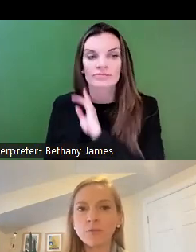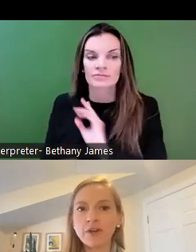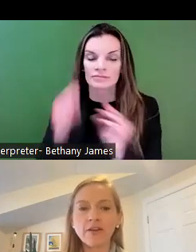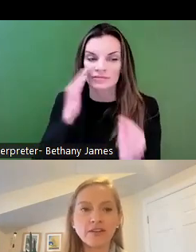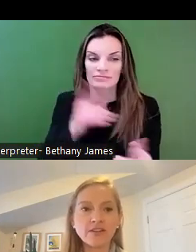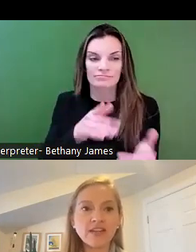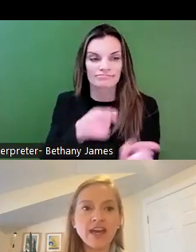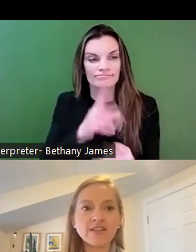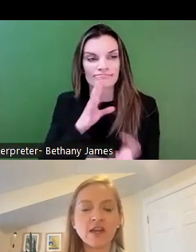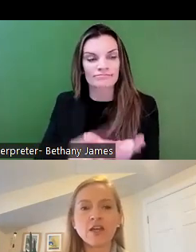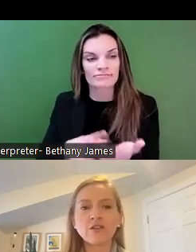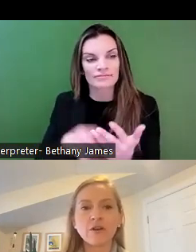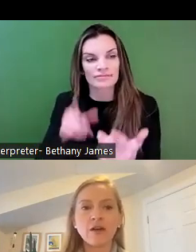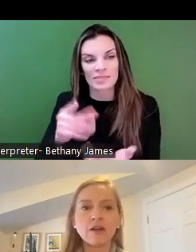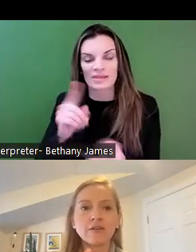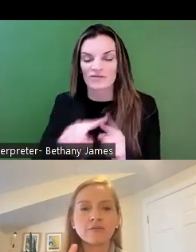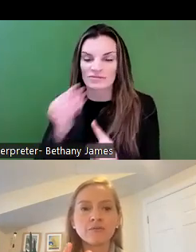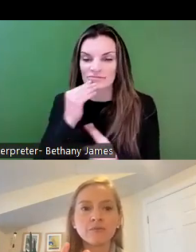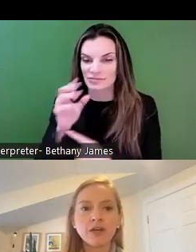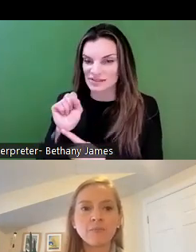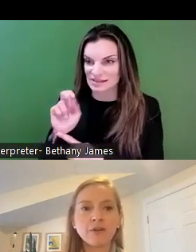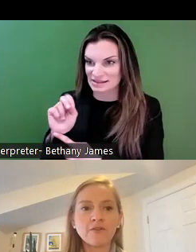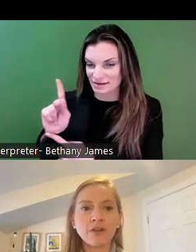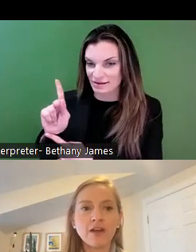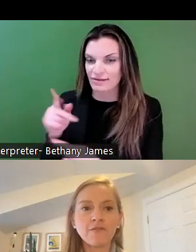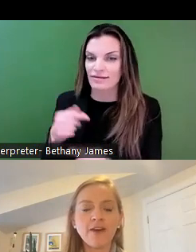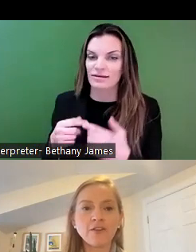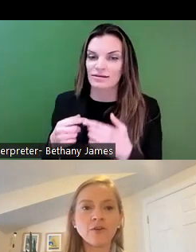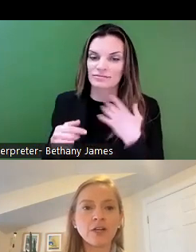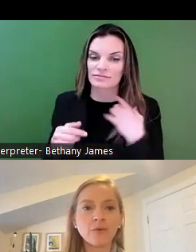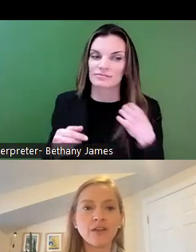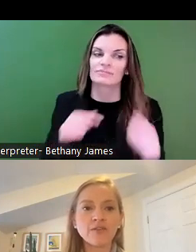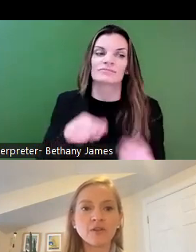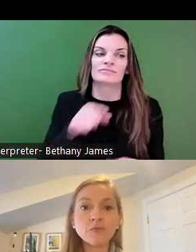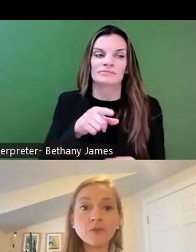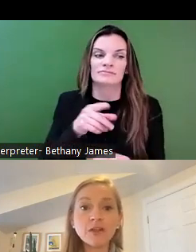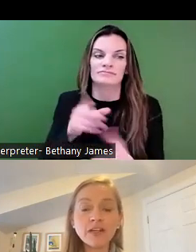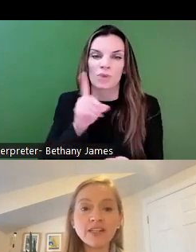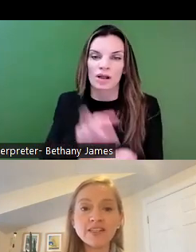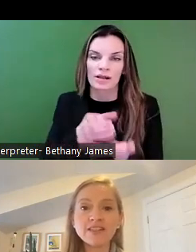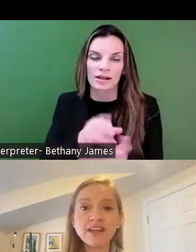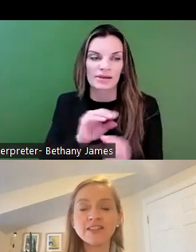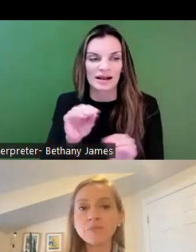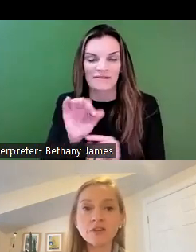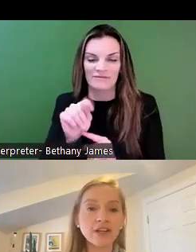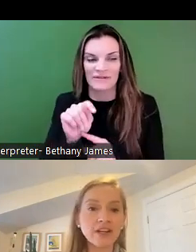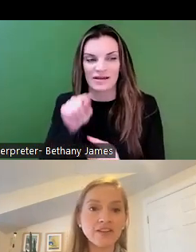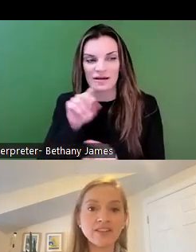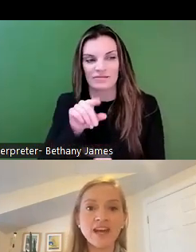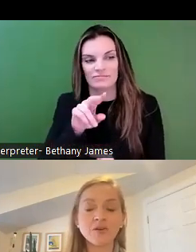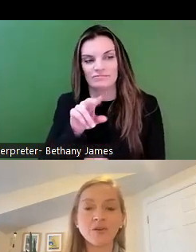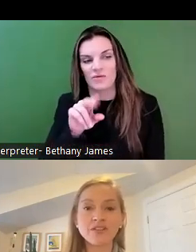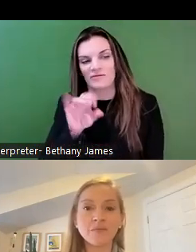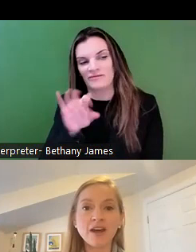to incorporate healthy snacks. Cup of non-fat yogurt with some blueberries and nuts could be a great